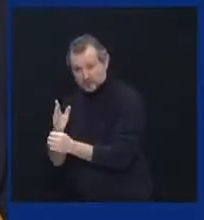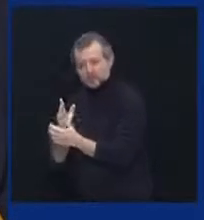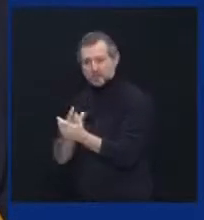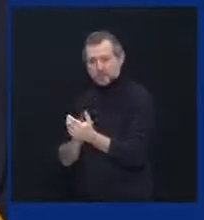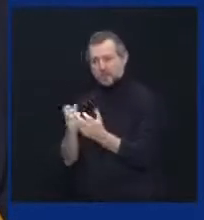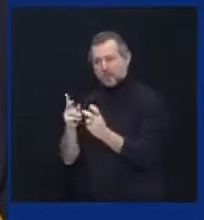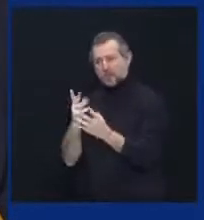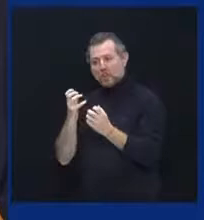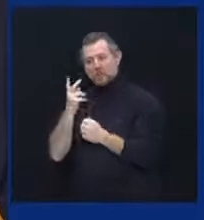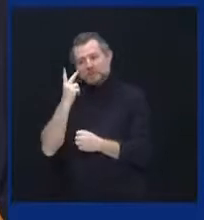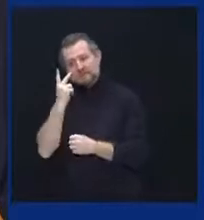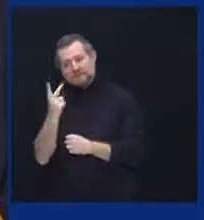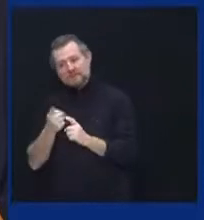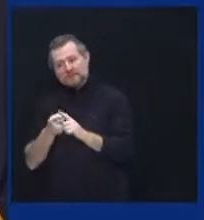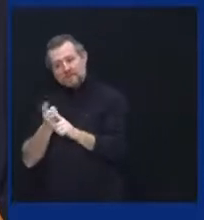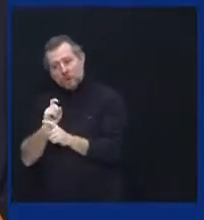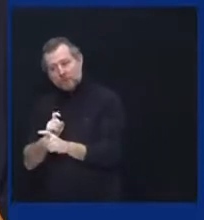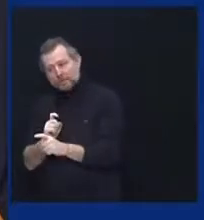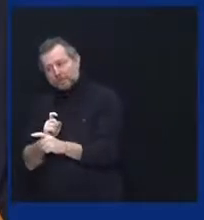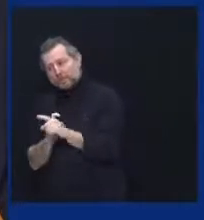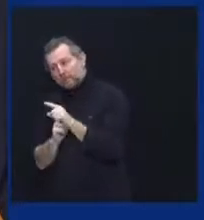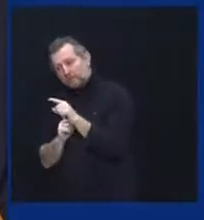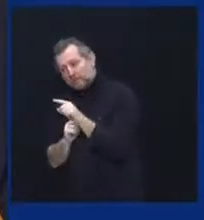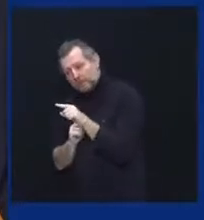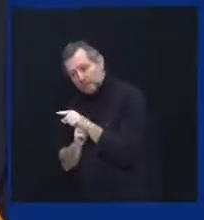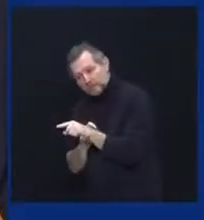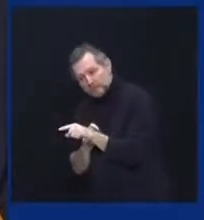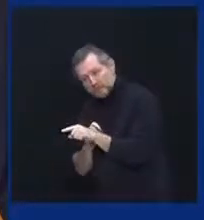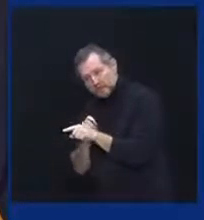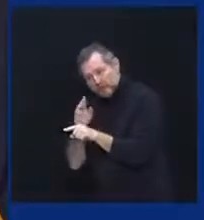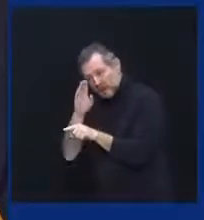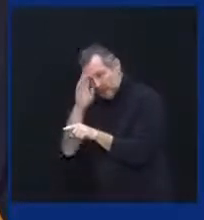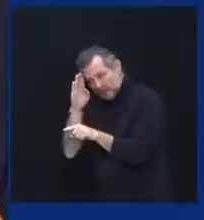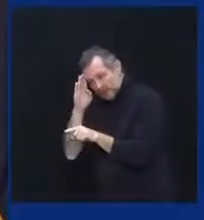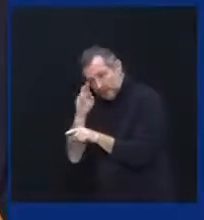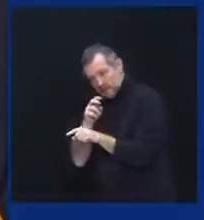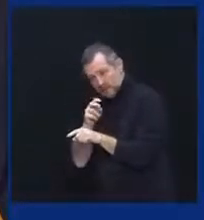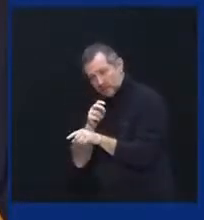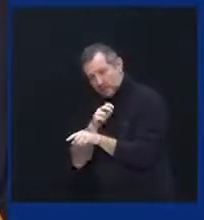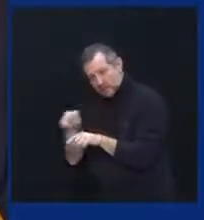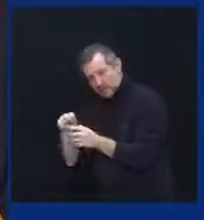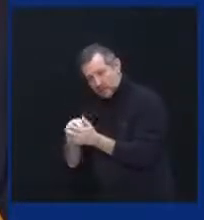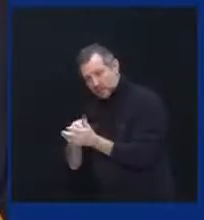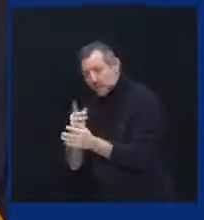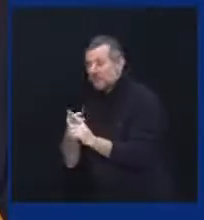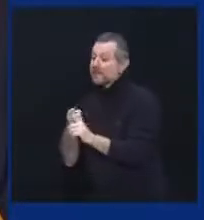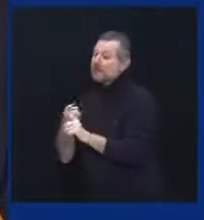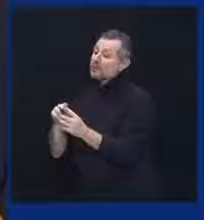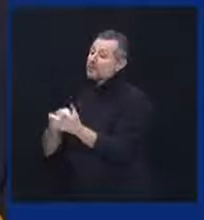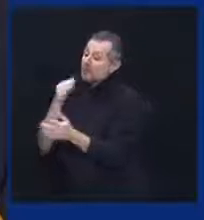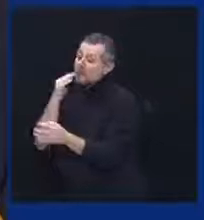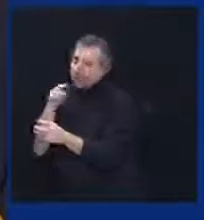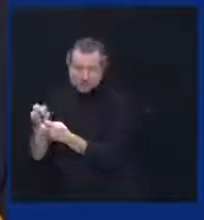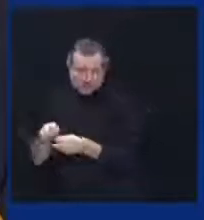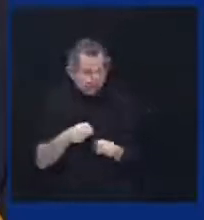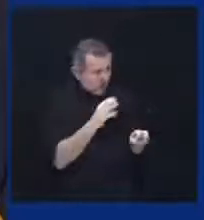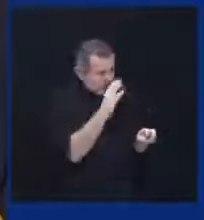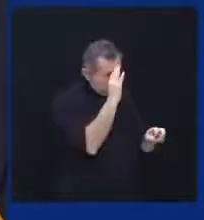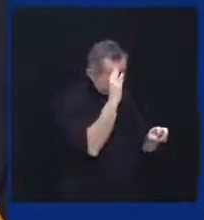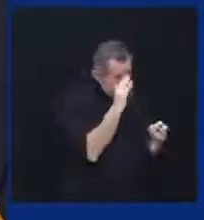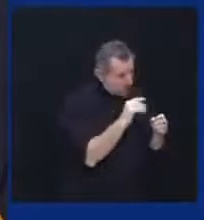were transferred from hospitals back to nursing homes and nursing homes back to hospitals. Those are going to